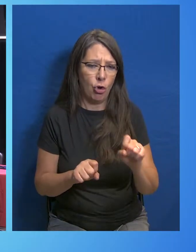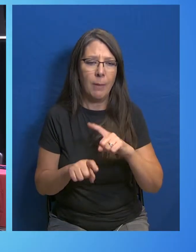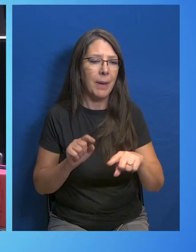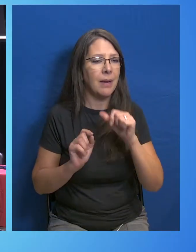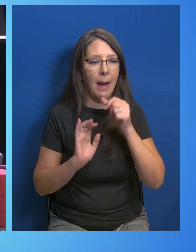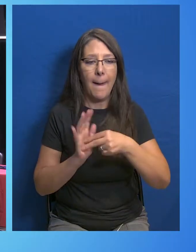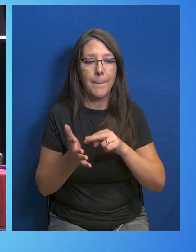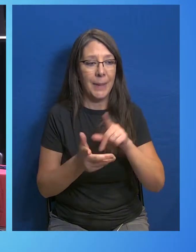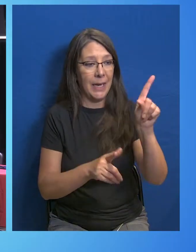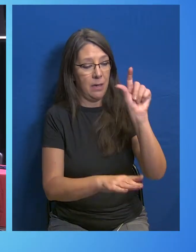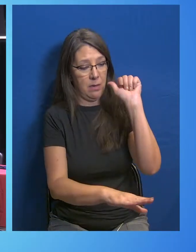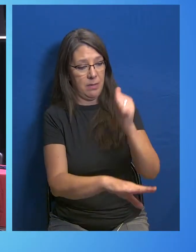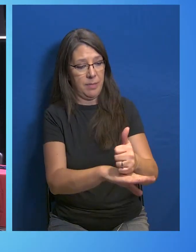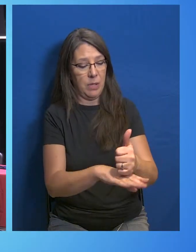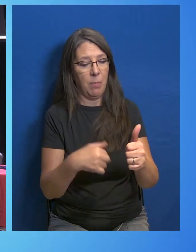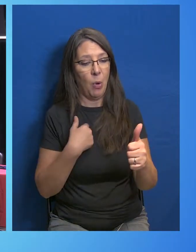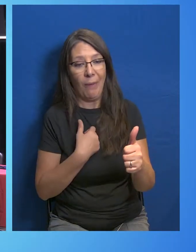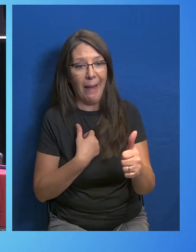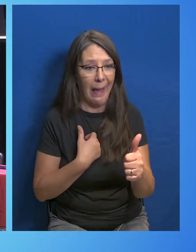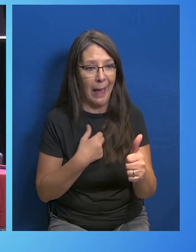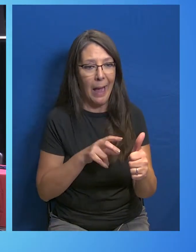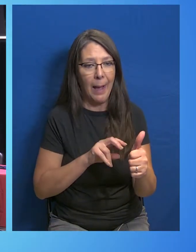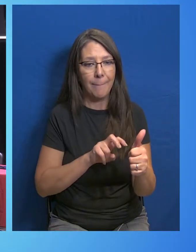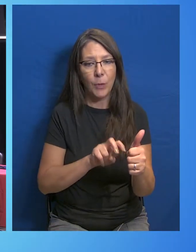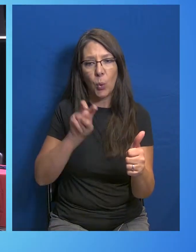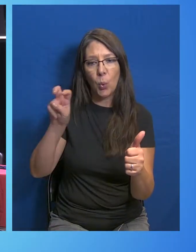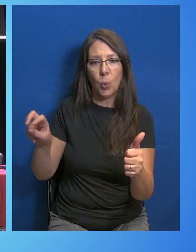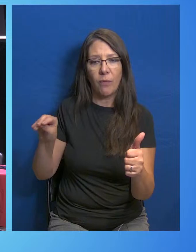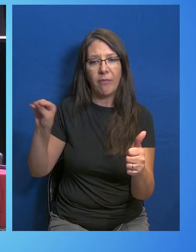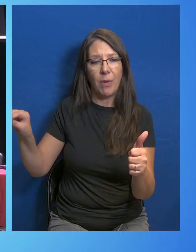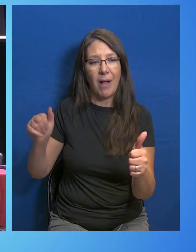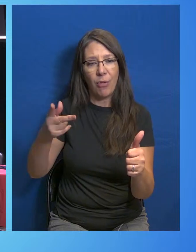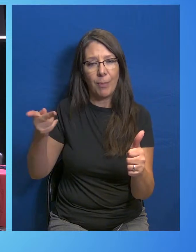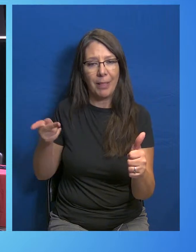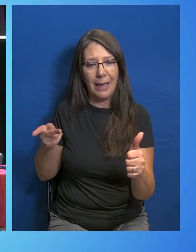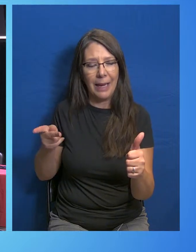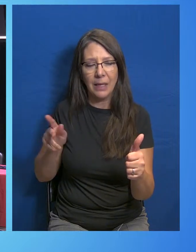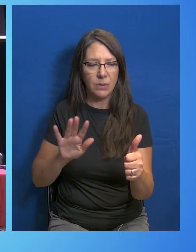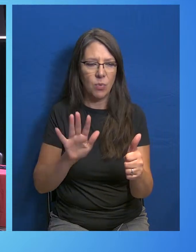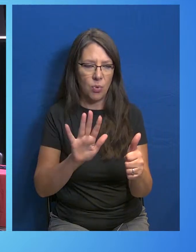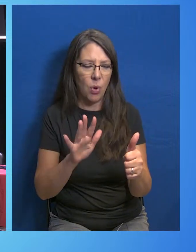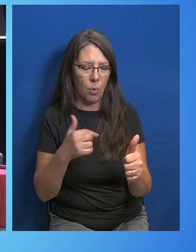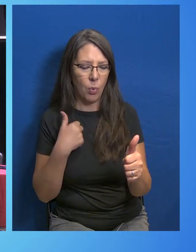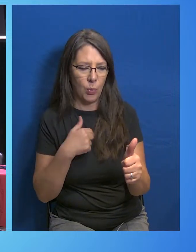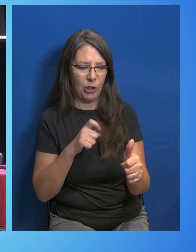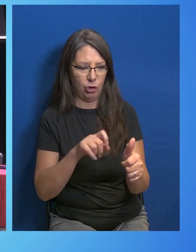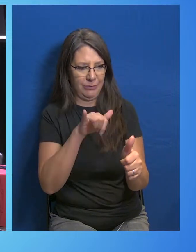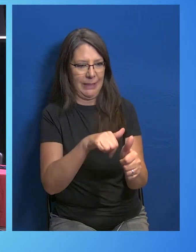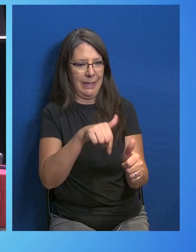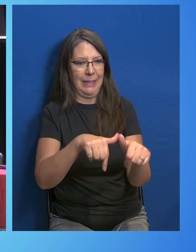someplace else. But yes, it would allow for this campus. Okay. And it seems I recall several years ago